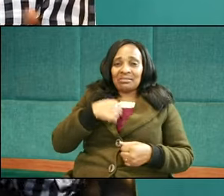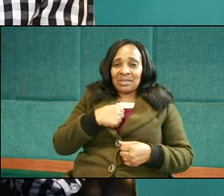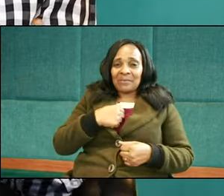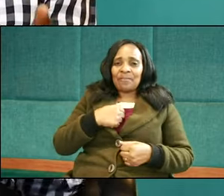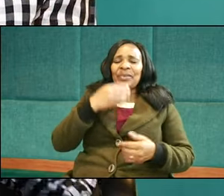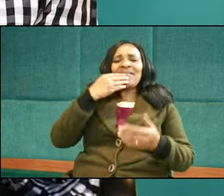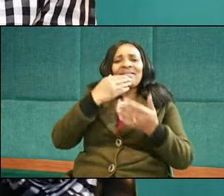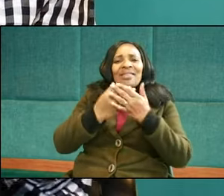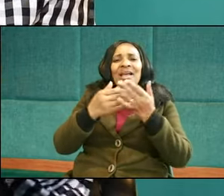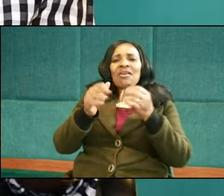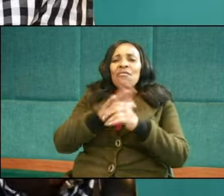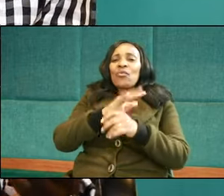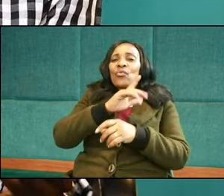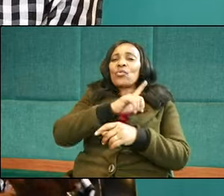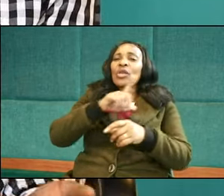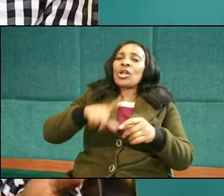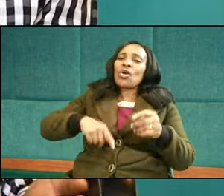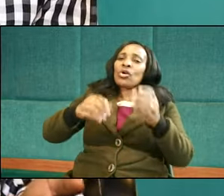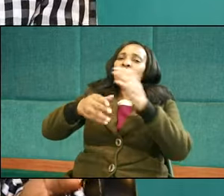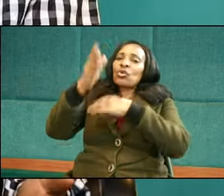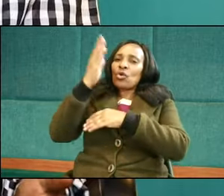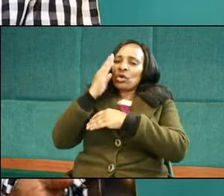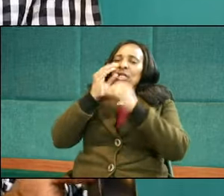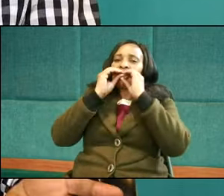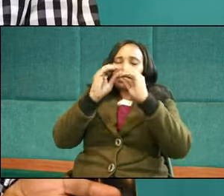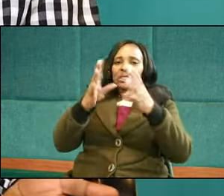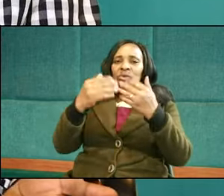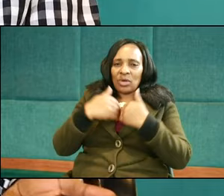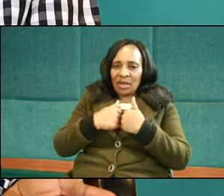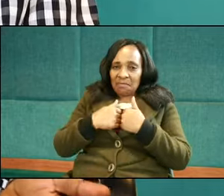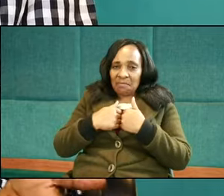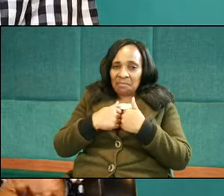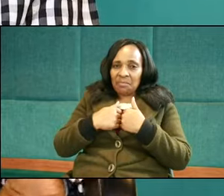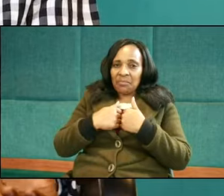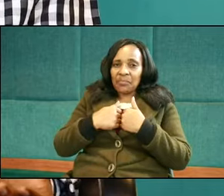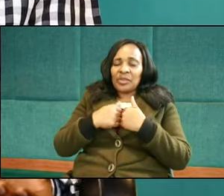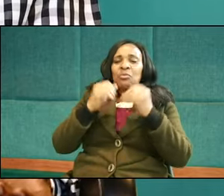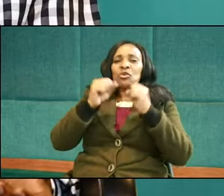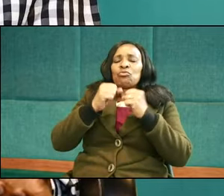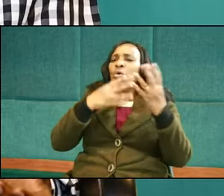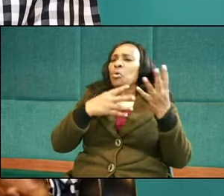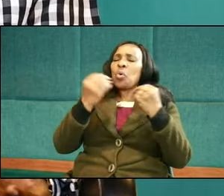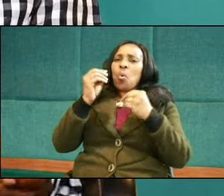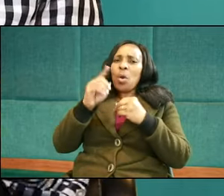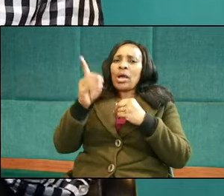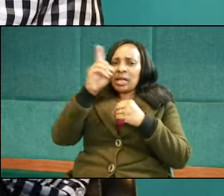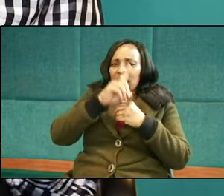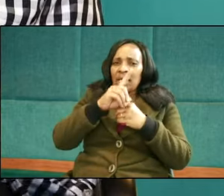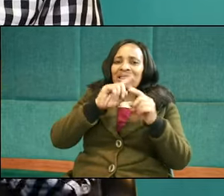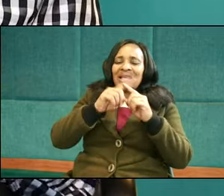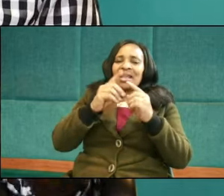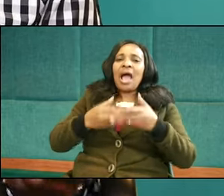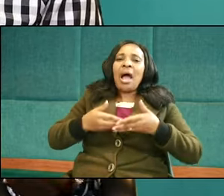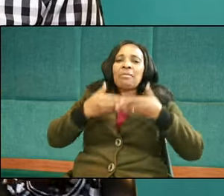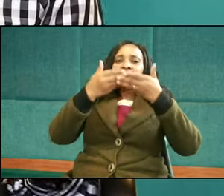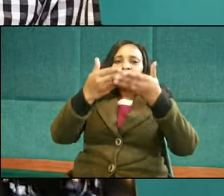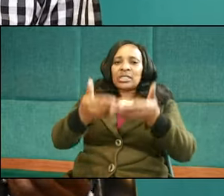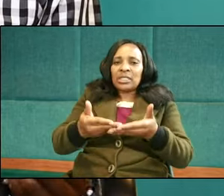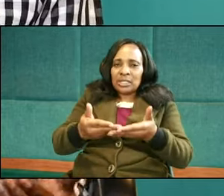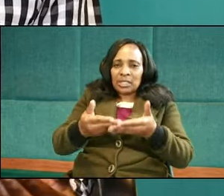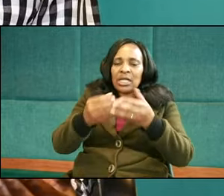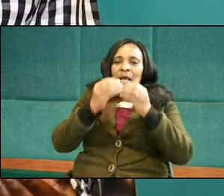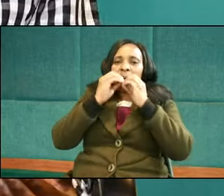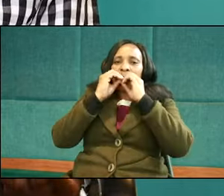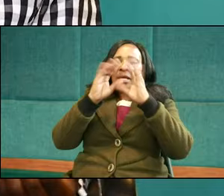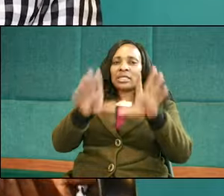be thankful to God for the blessings you have, because it might go just in one day. So appreciate the blessing